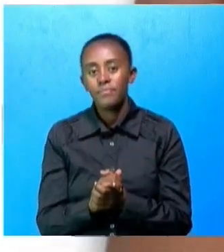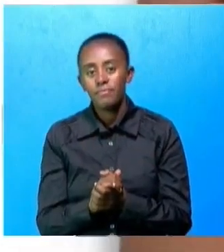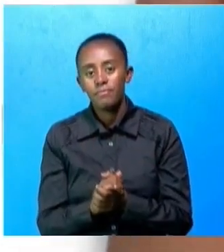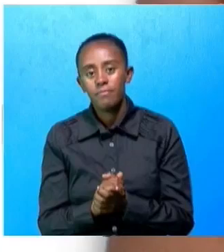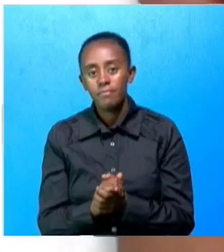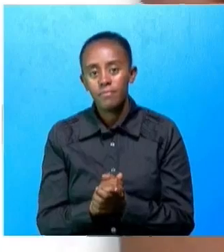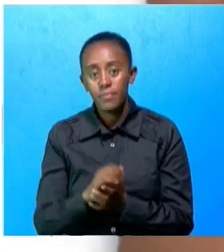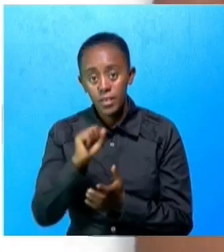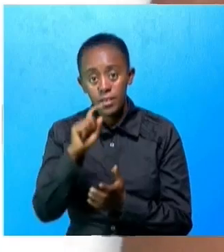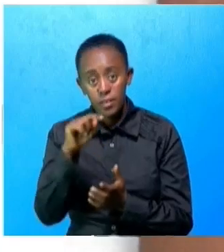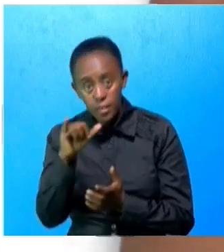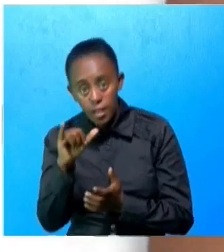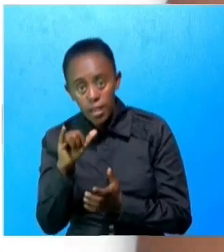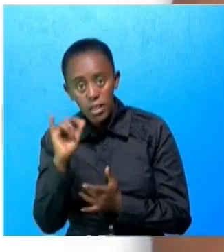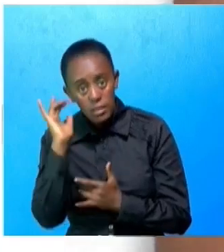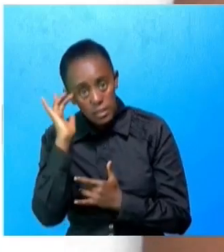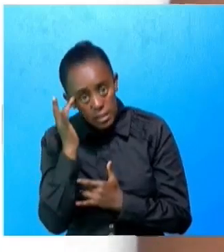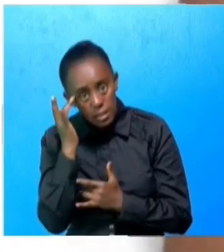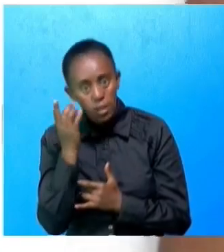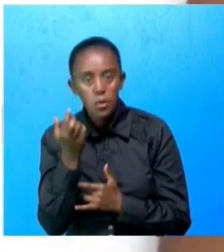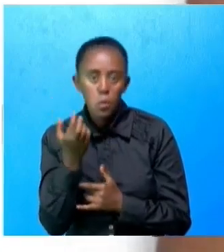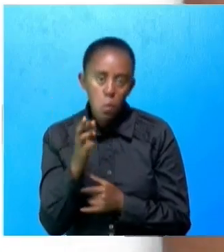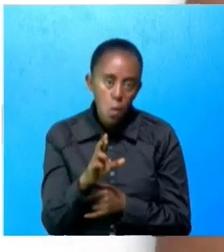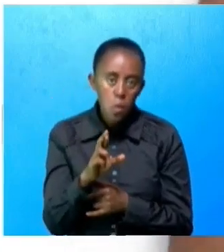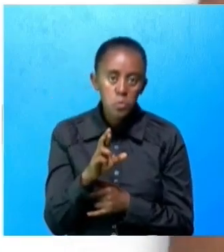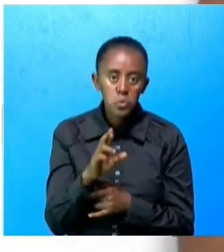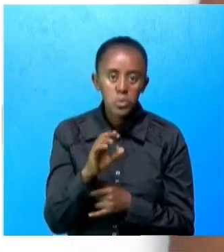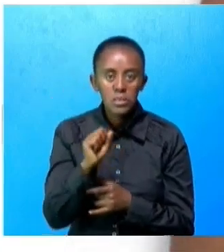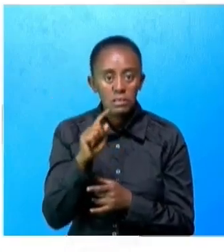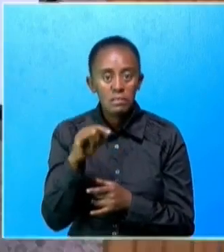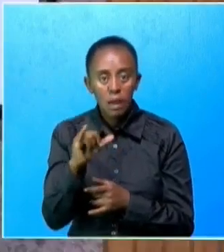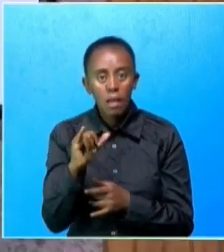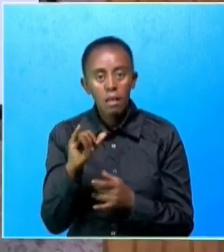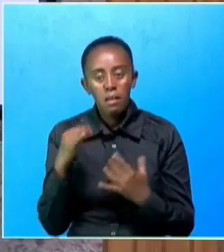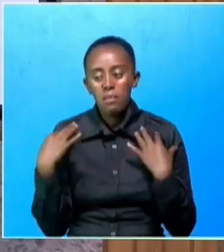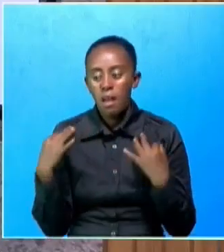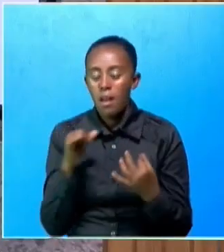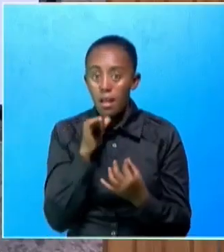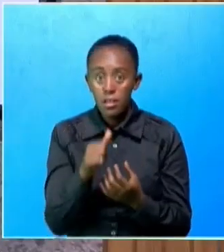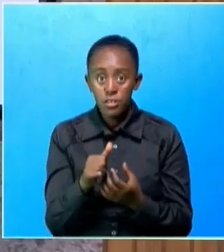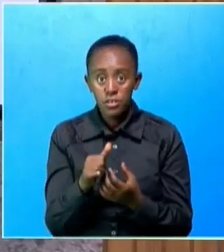Stay sick or stay unhealthy.